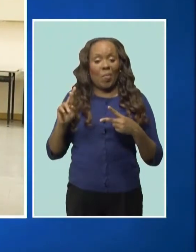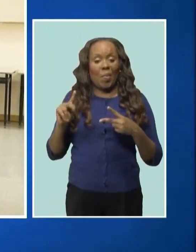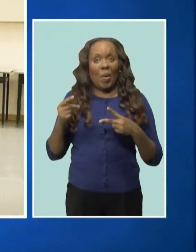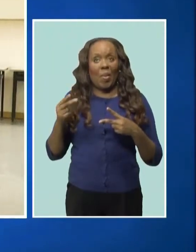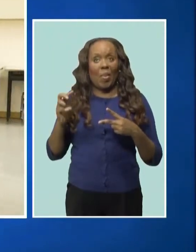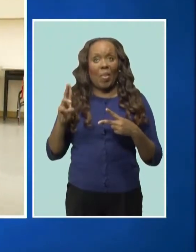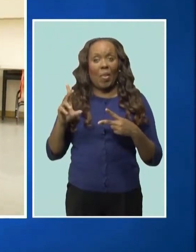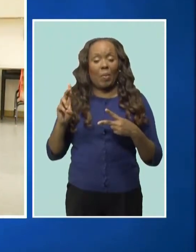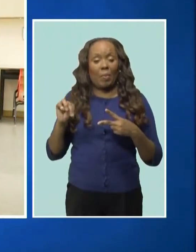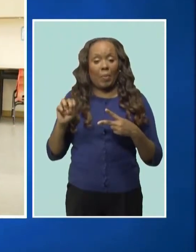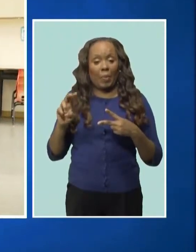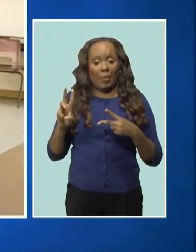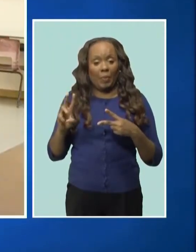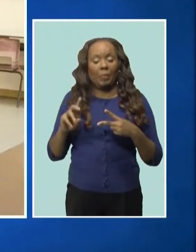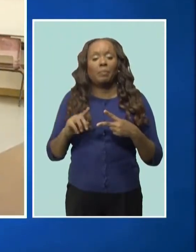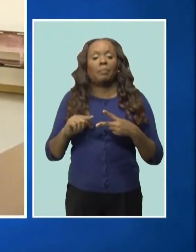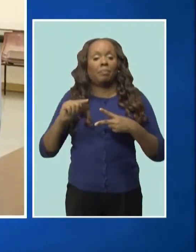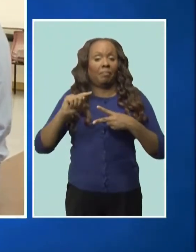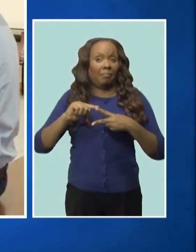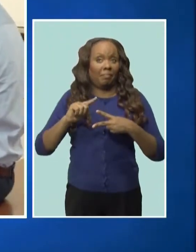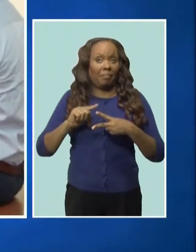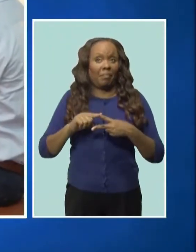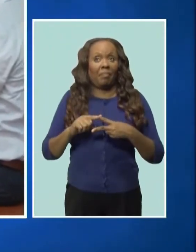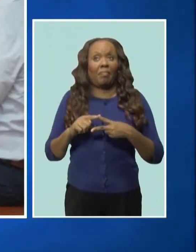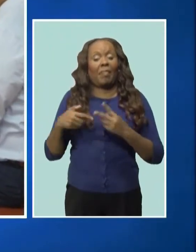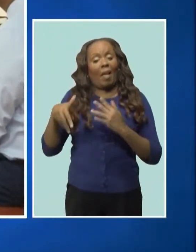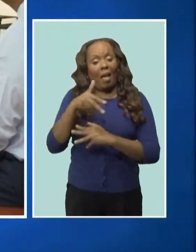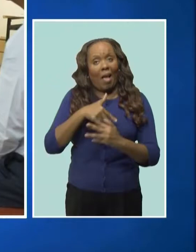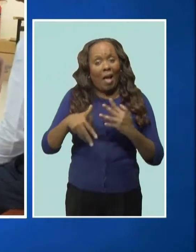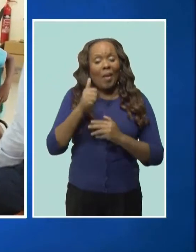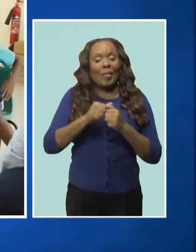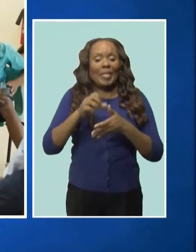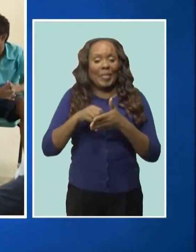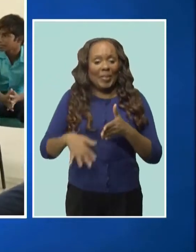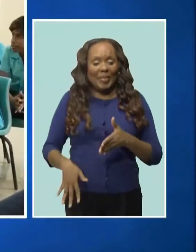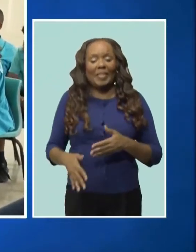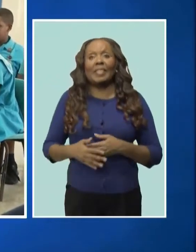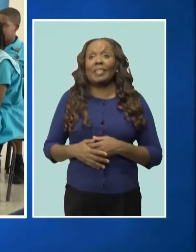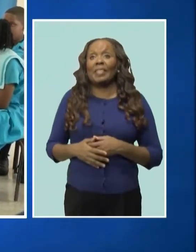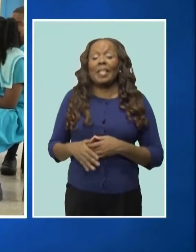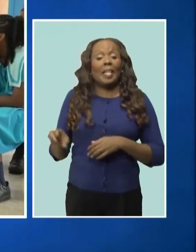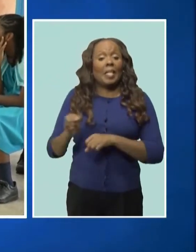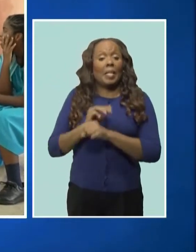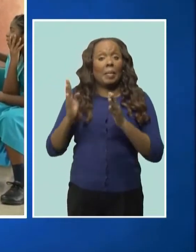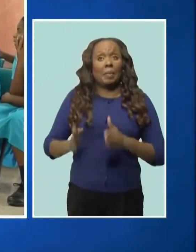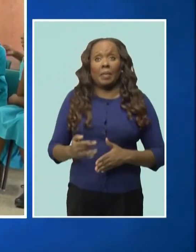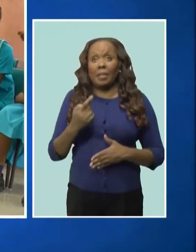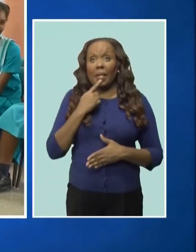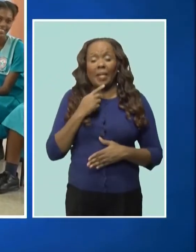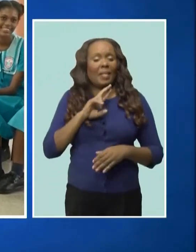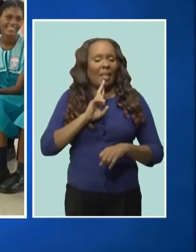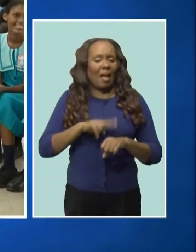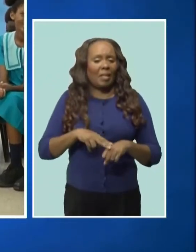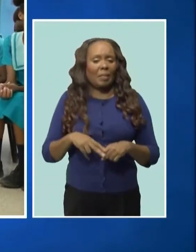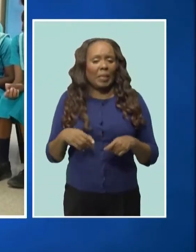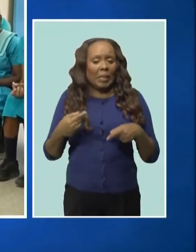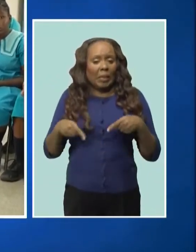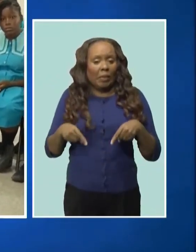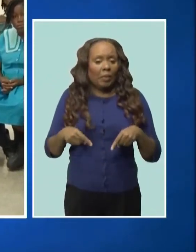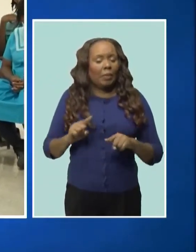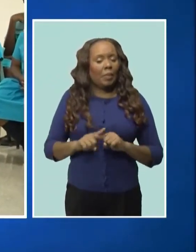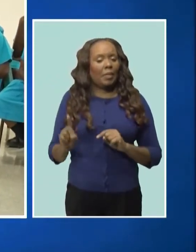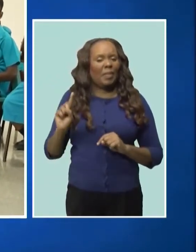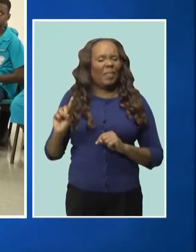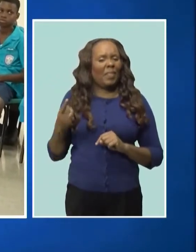spent some time with him in the school's hall. Mr. Abrams told them it is natural to be nervous, but has reminded them this is the